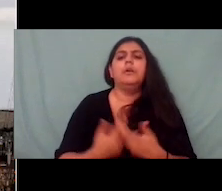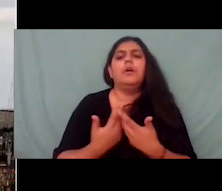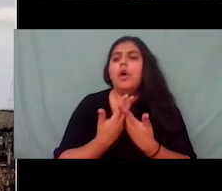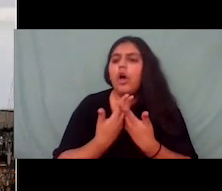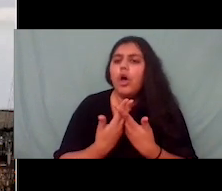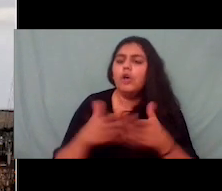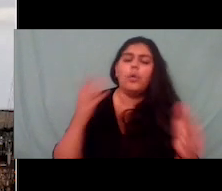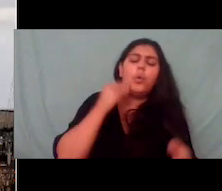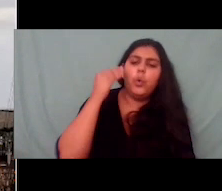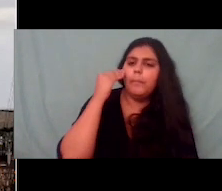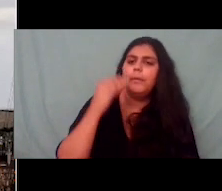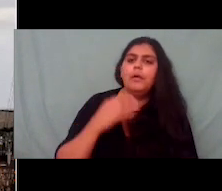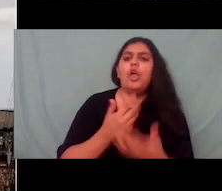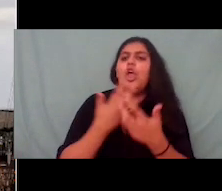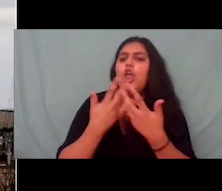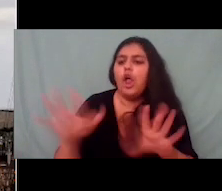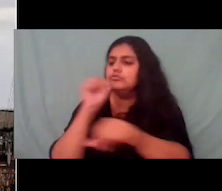their places of work.